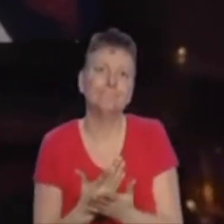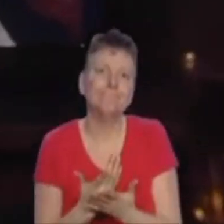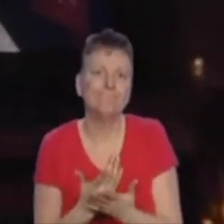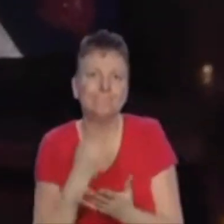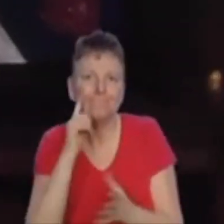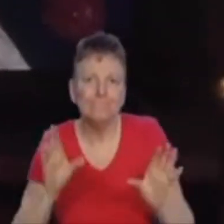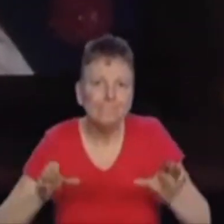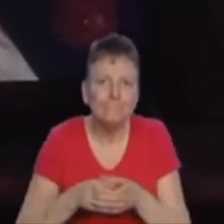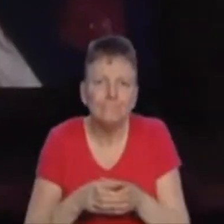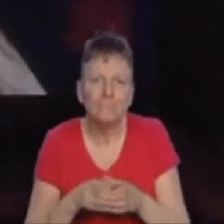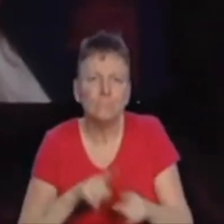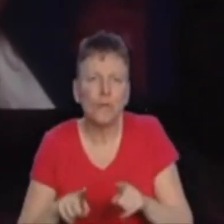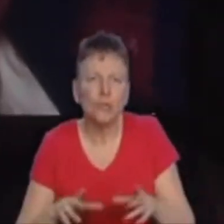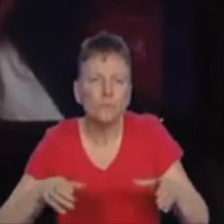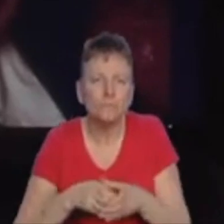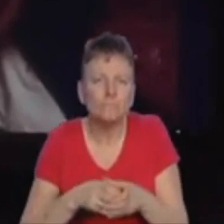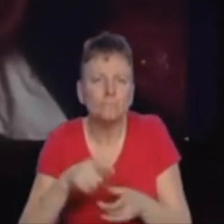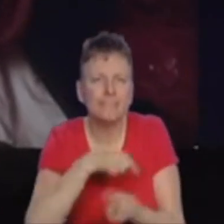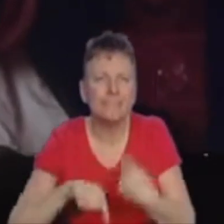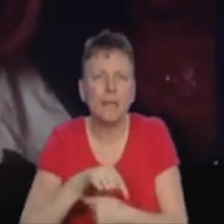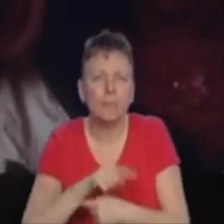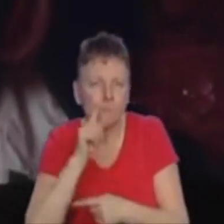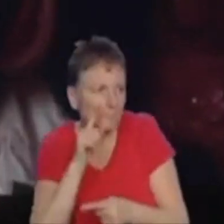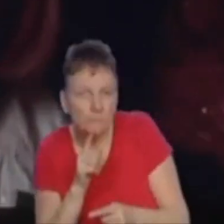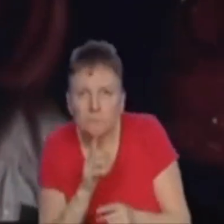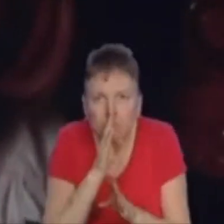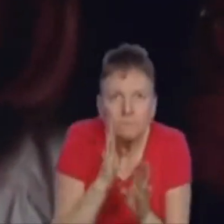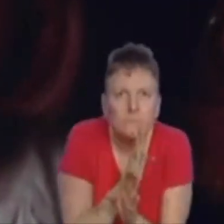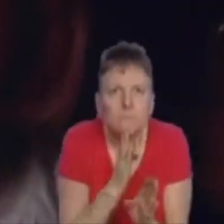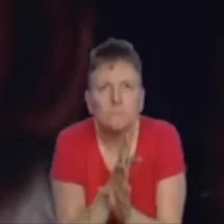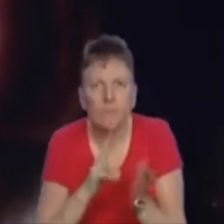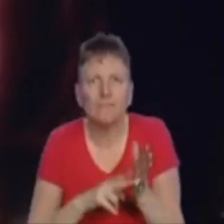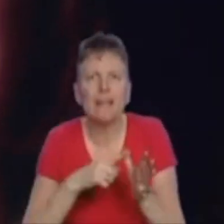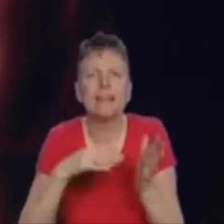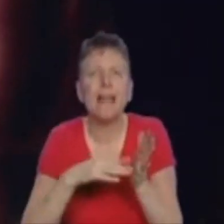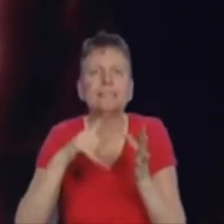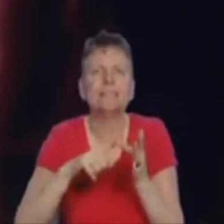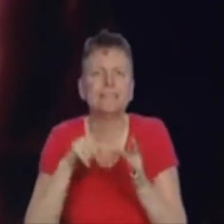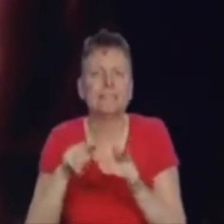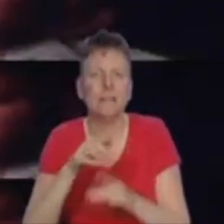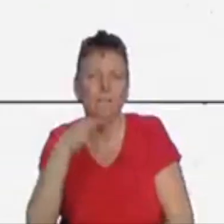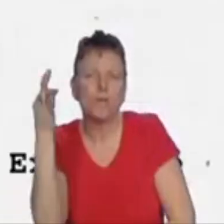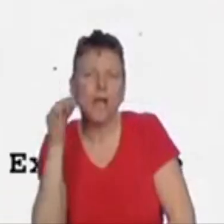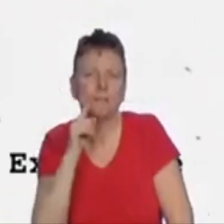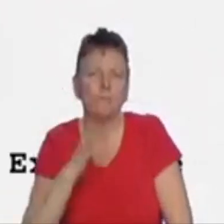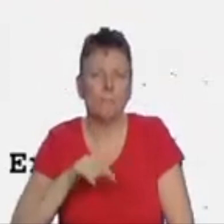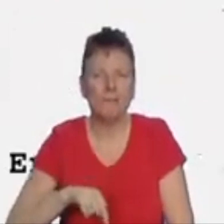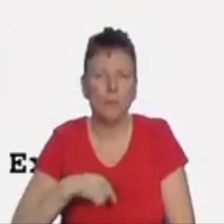into Nazi-occupied France to fight the enemy from within. Here, we look at close combat techniques.